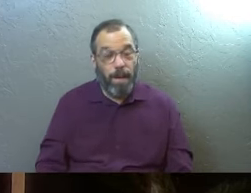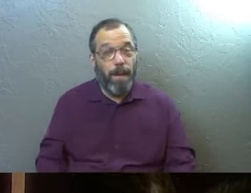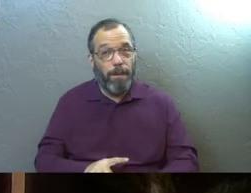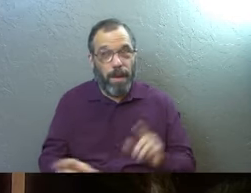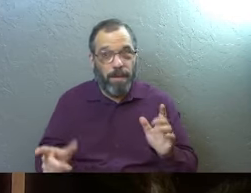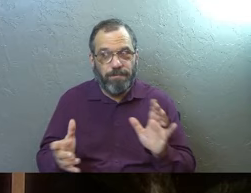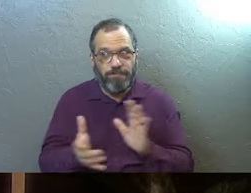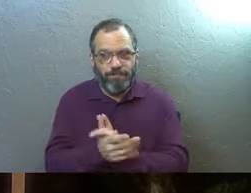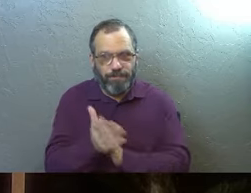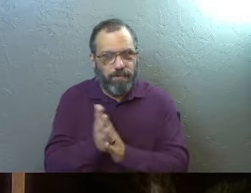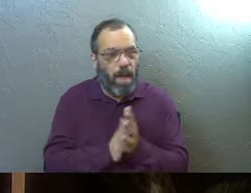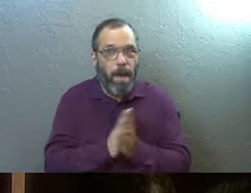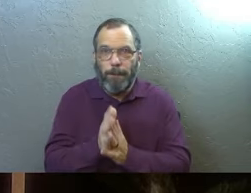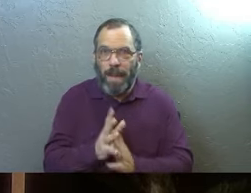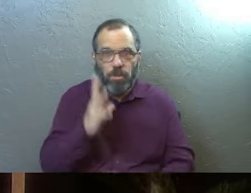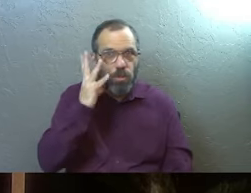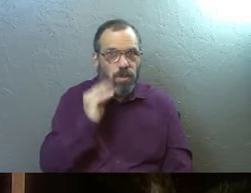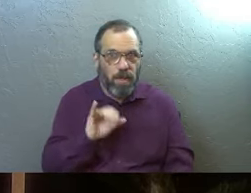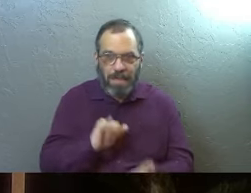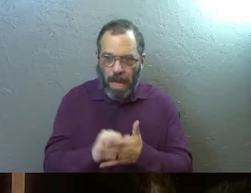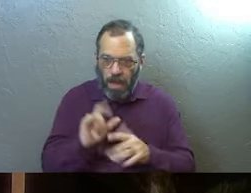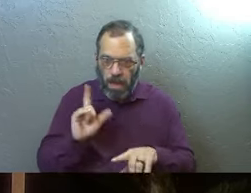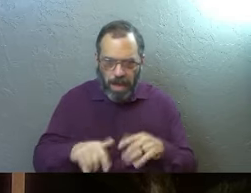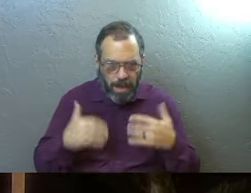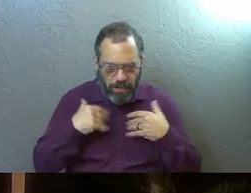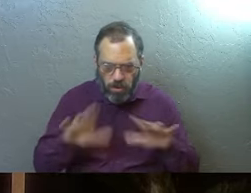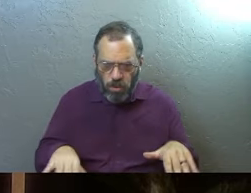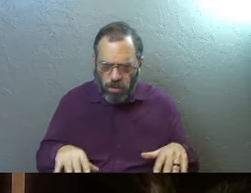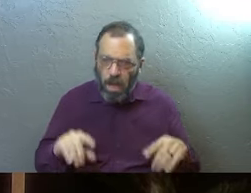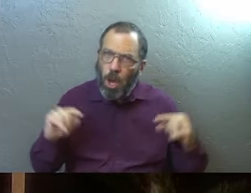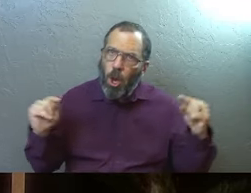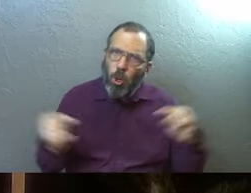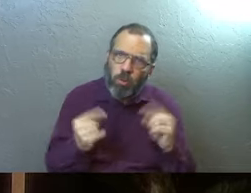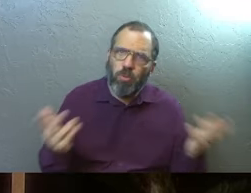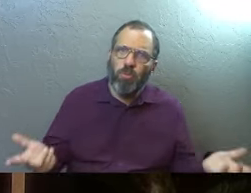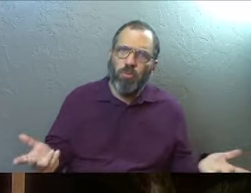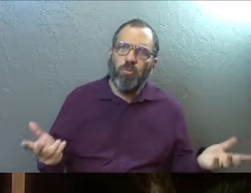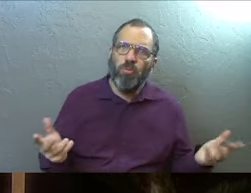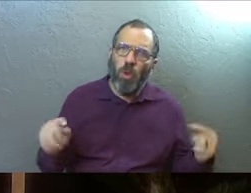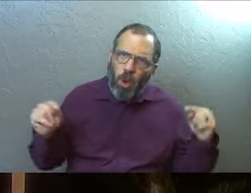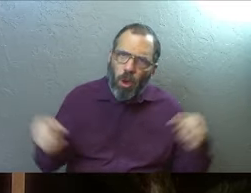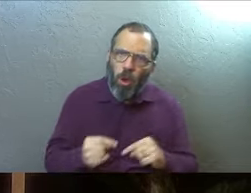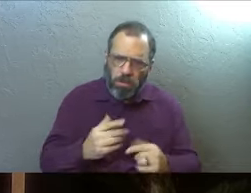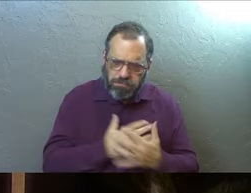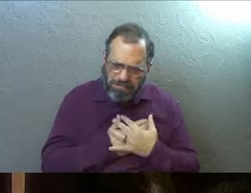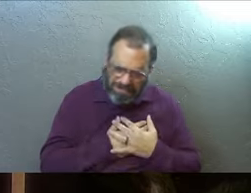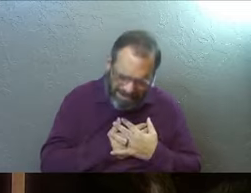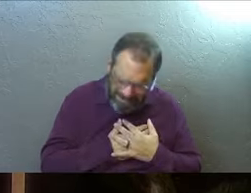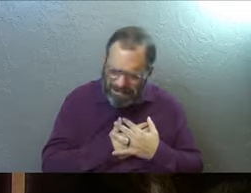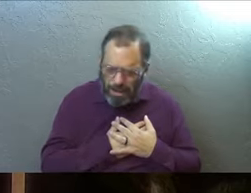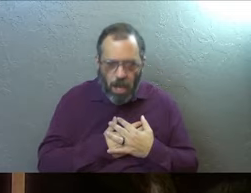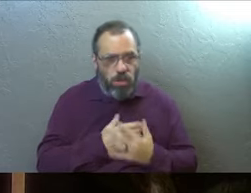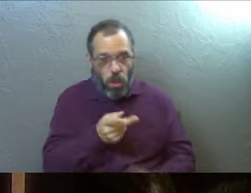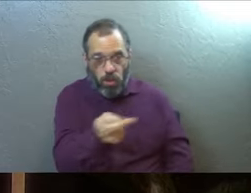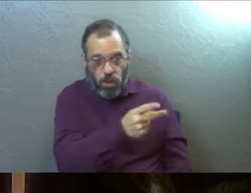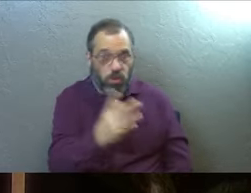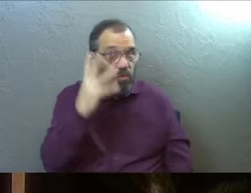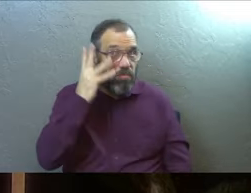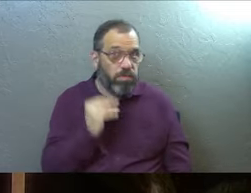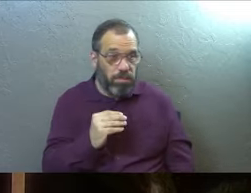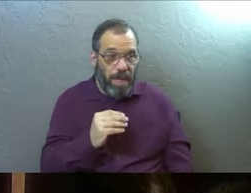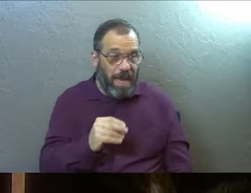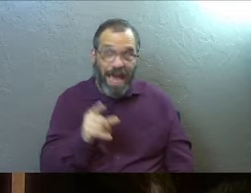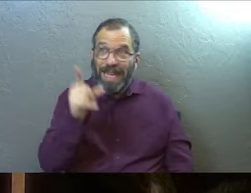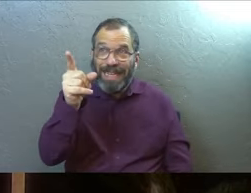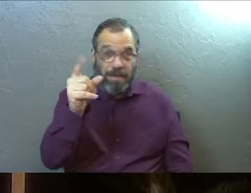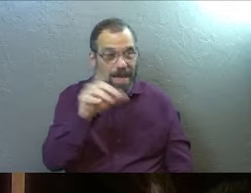But man, when you're going through that, it's painful. And so they're going through that and they're not getting the